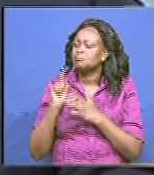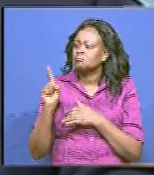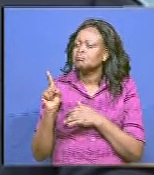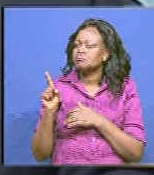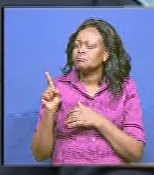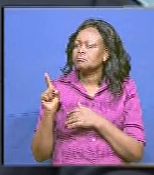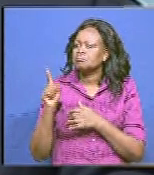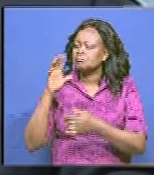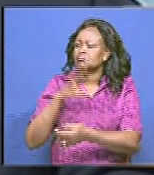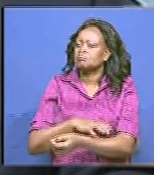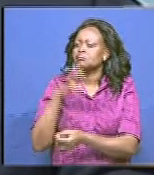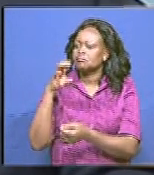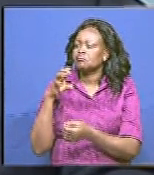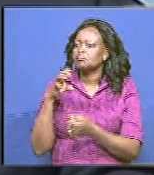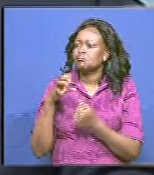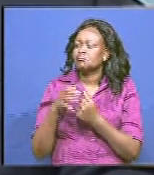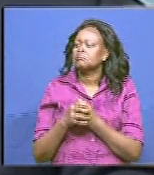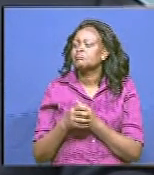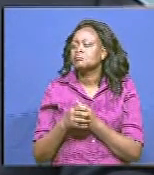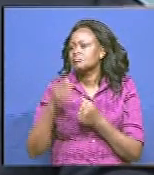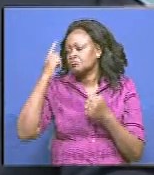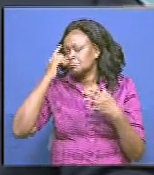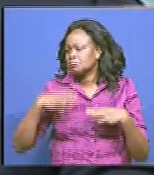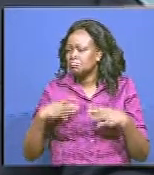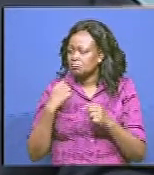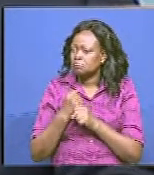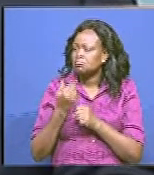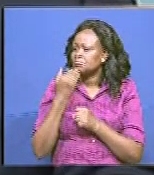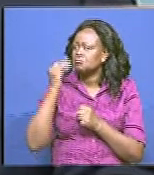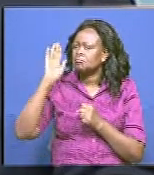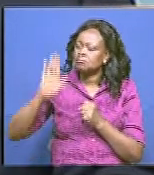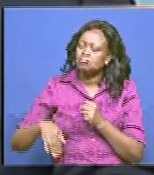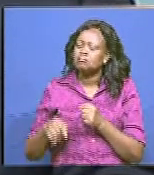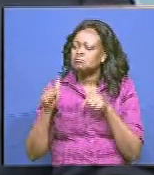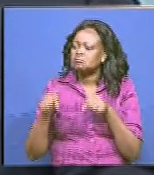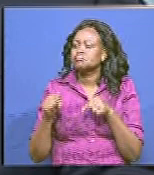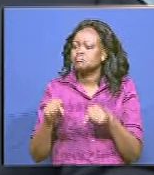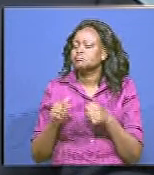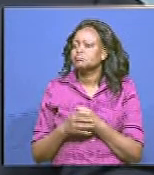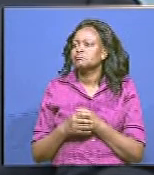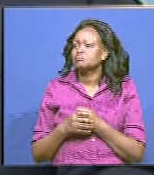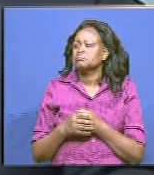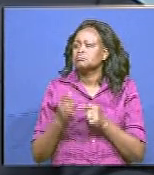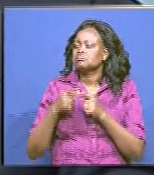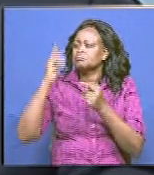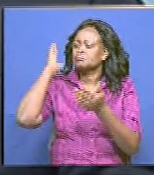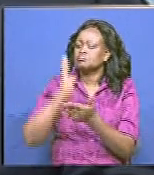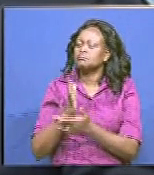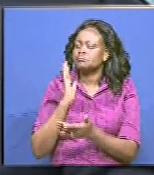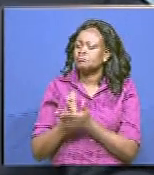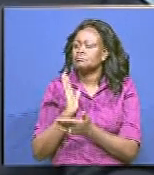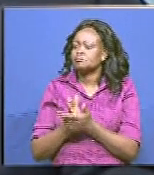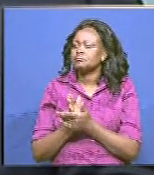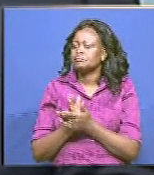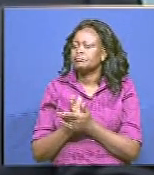about capacities for people to do even better than they are doing today. Mm-hmm. But the reality,